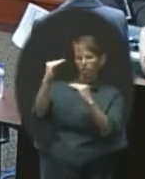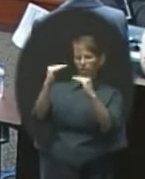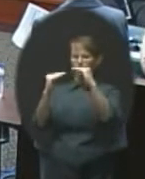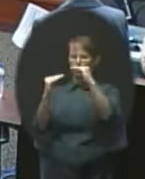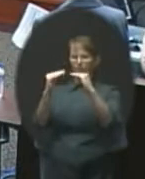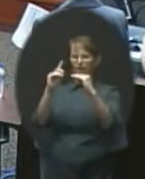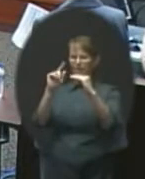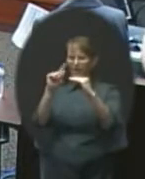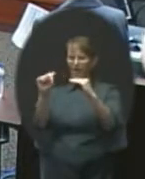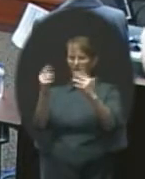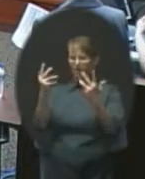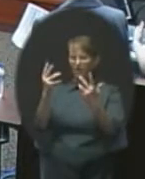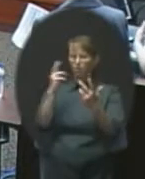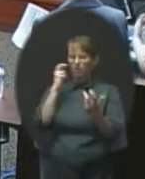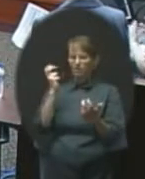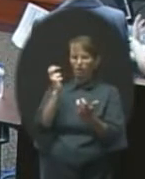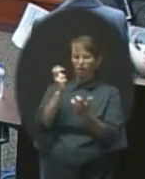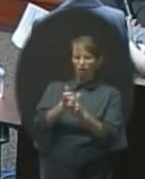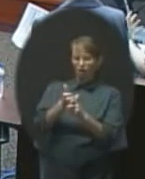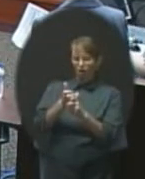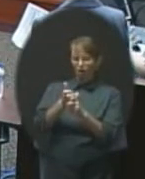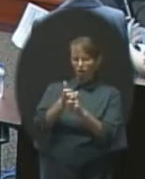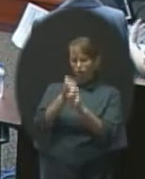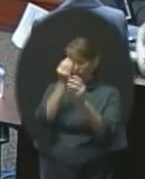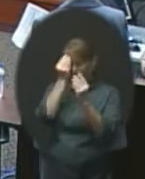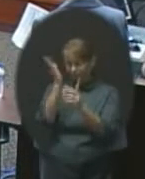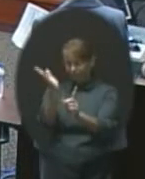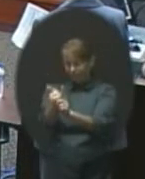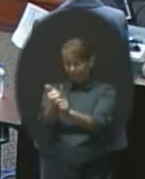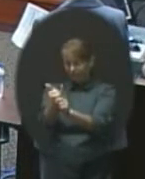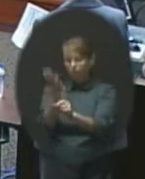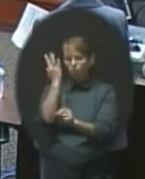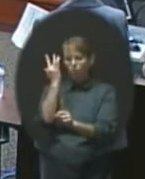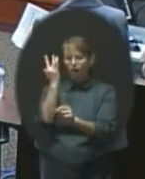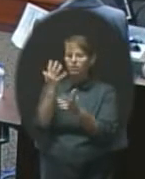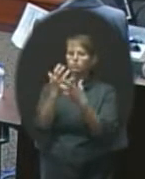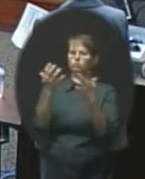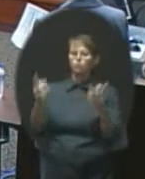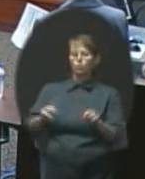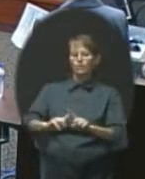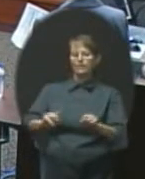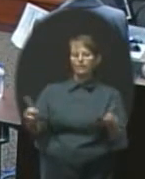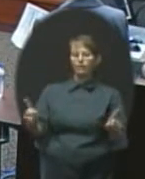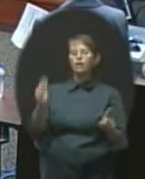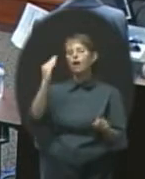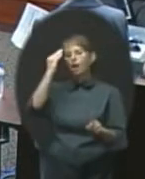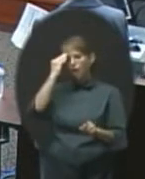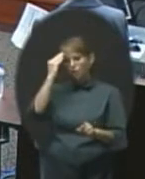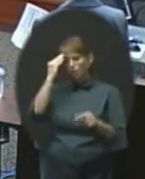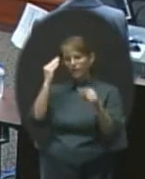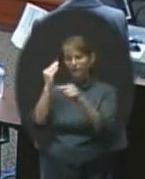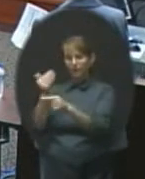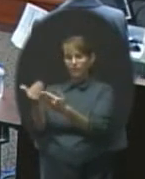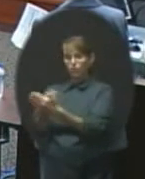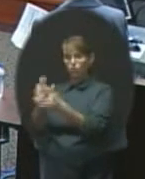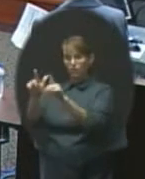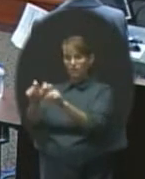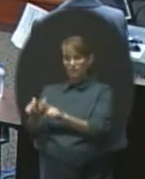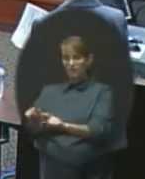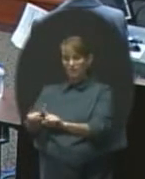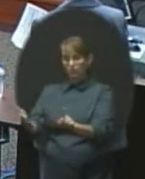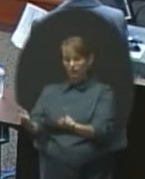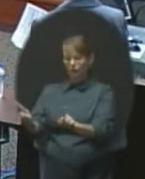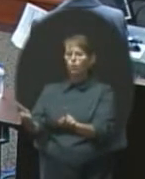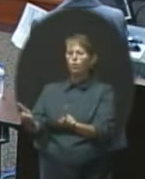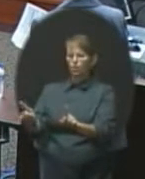I think it's going to be a hard sell because it is so different. And knowing that those assessments are different, that's really, to